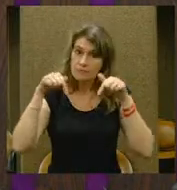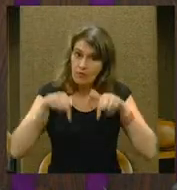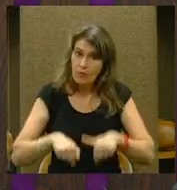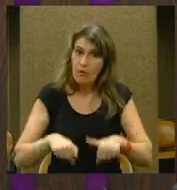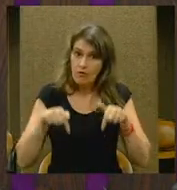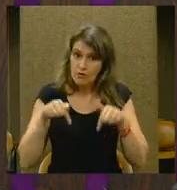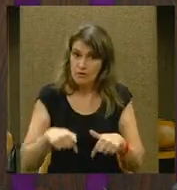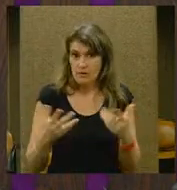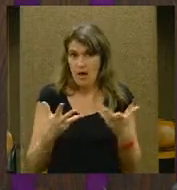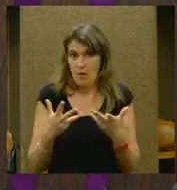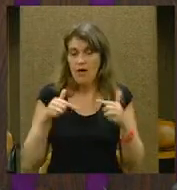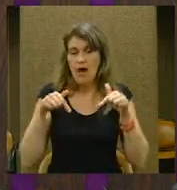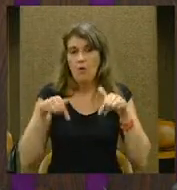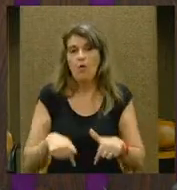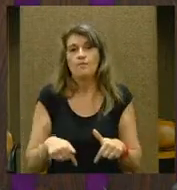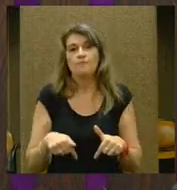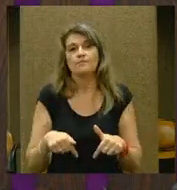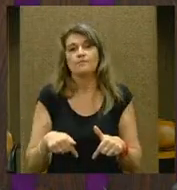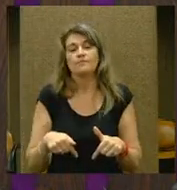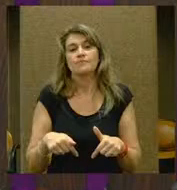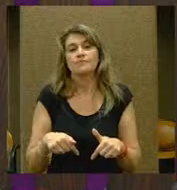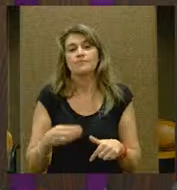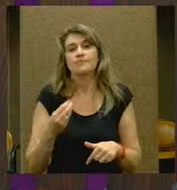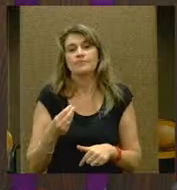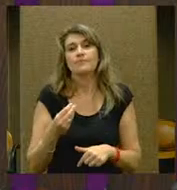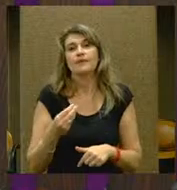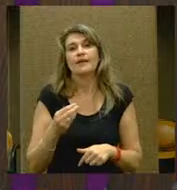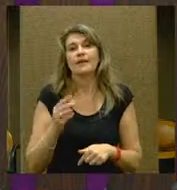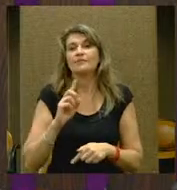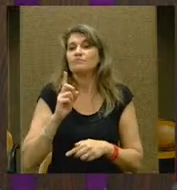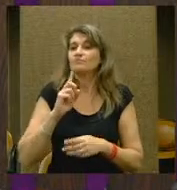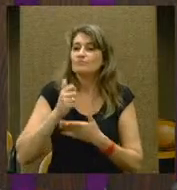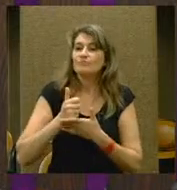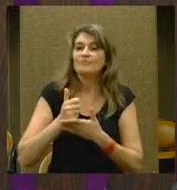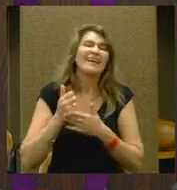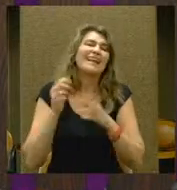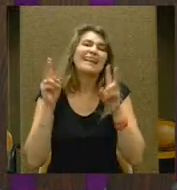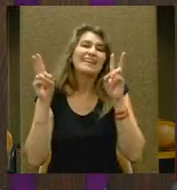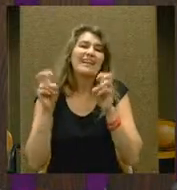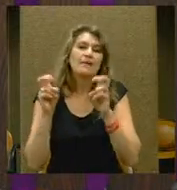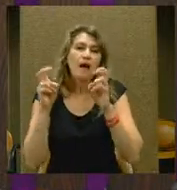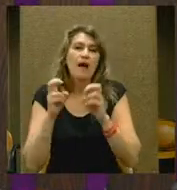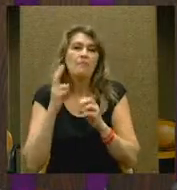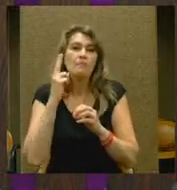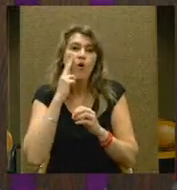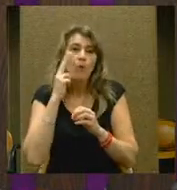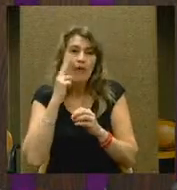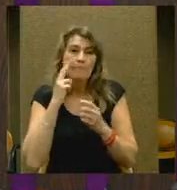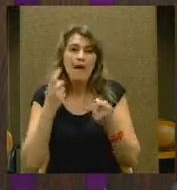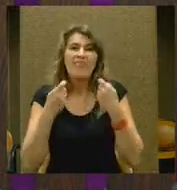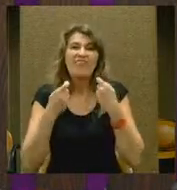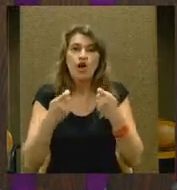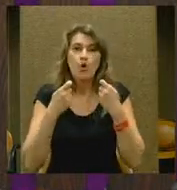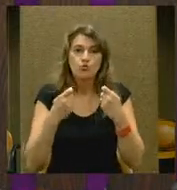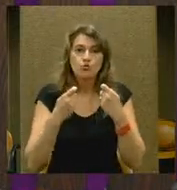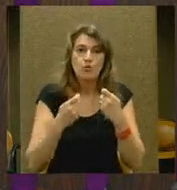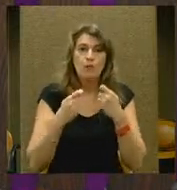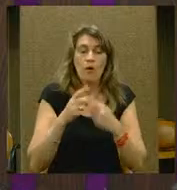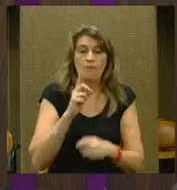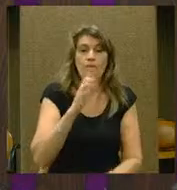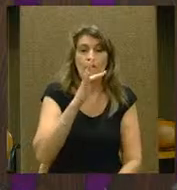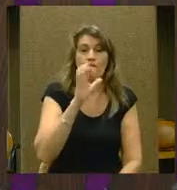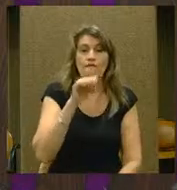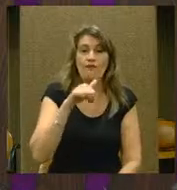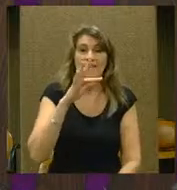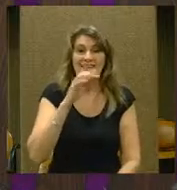can say that today, as Aldo said, we don't really have the problem installed here with regards